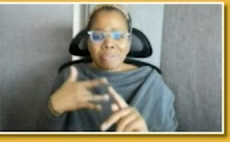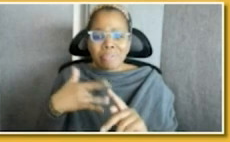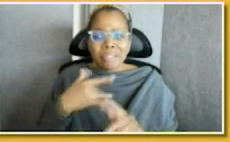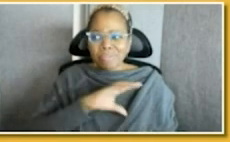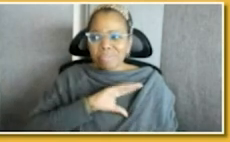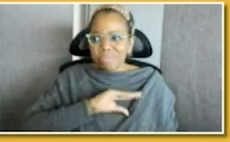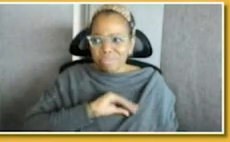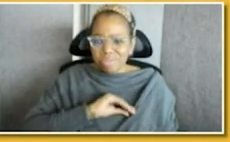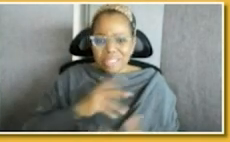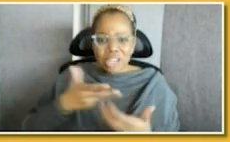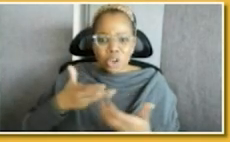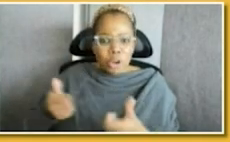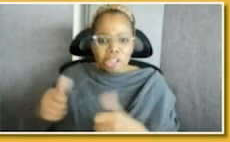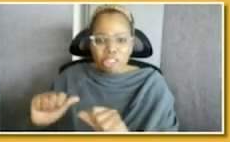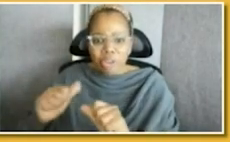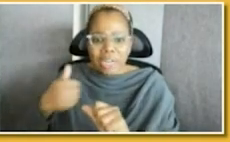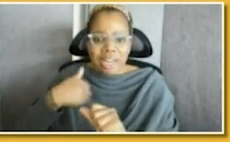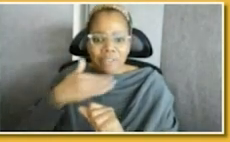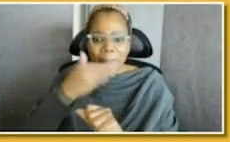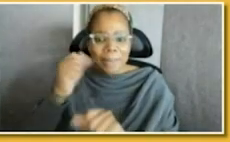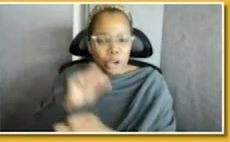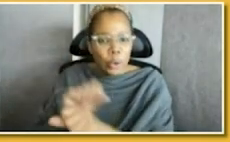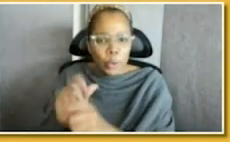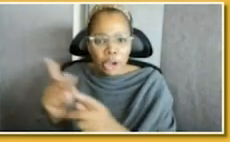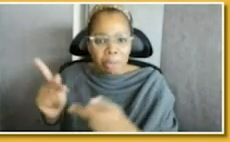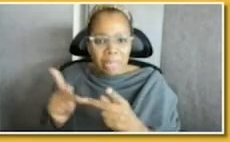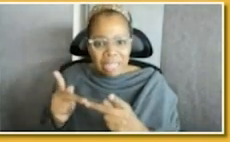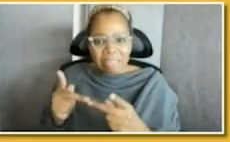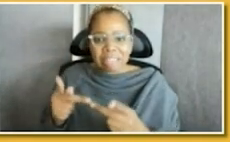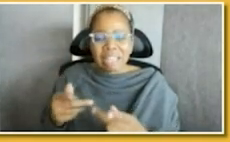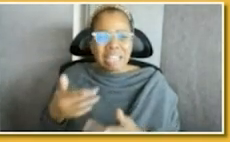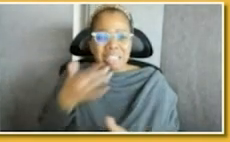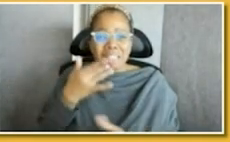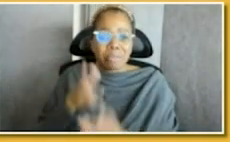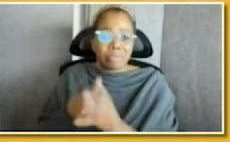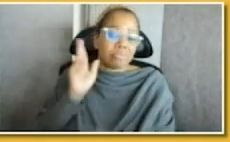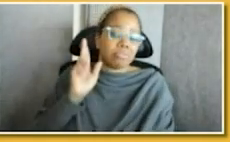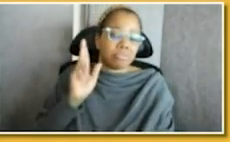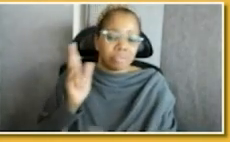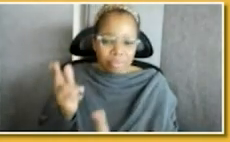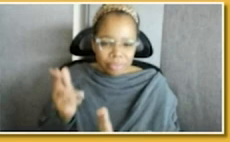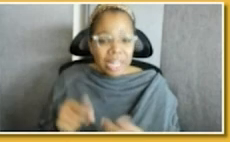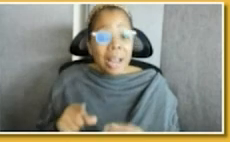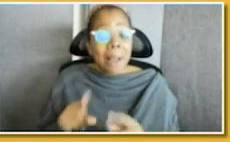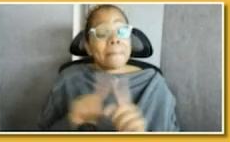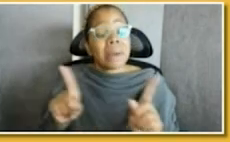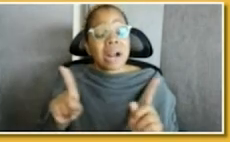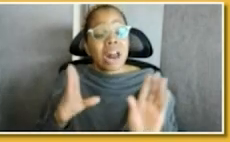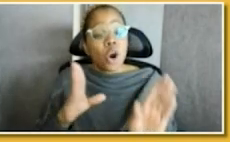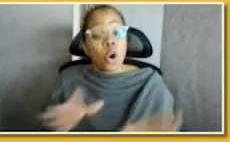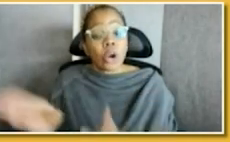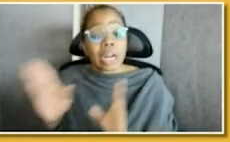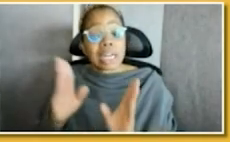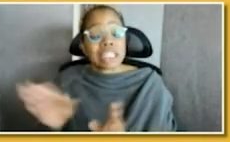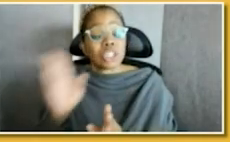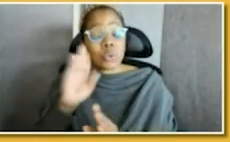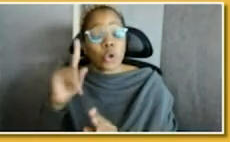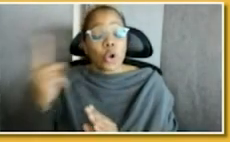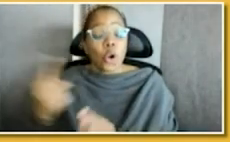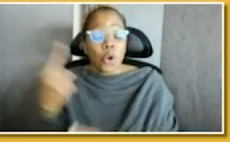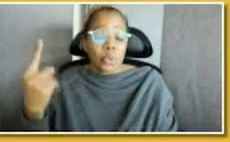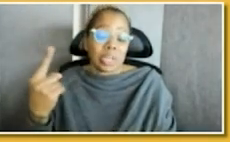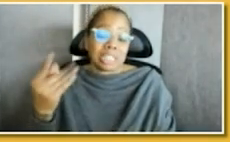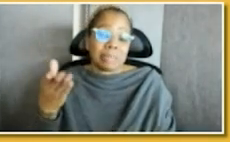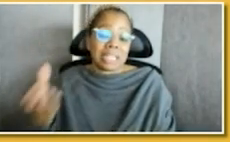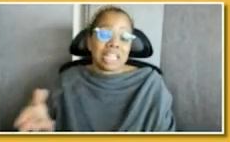a better workplace. So organizing is always going to be there, and it has to just get stronger and stronger. People